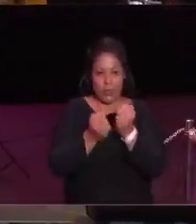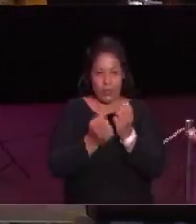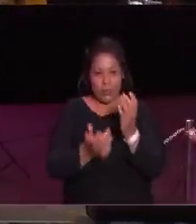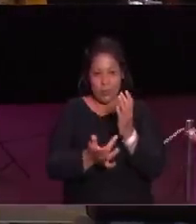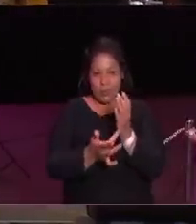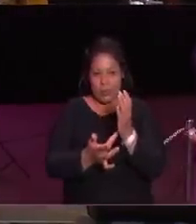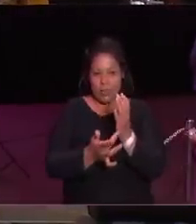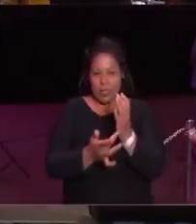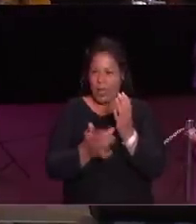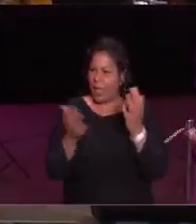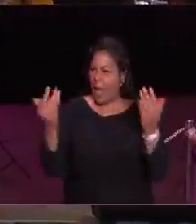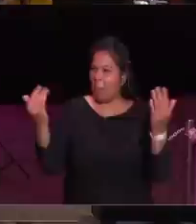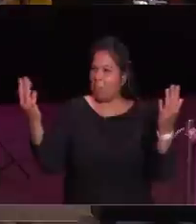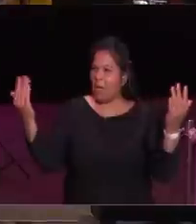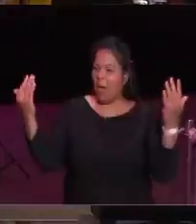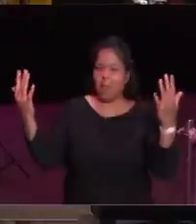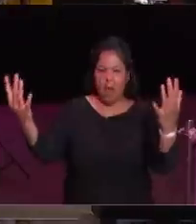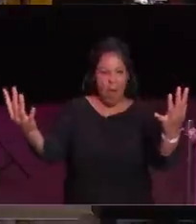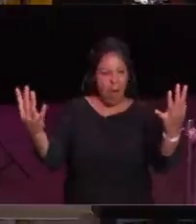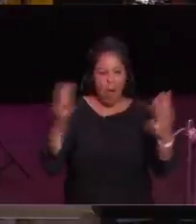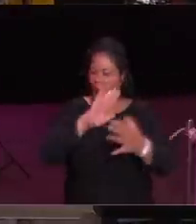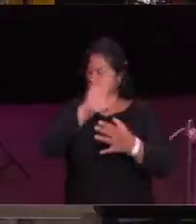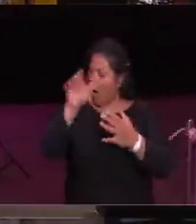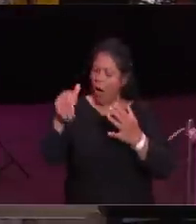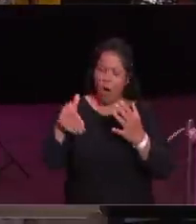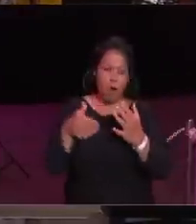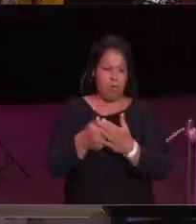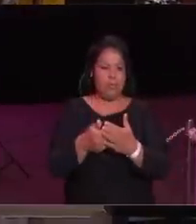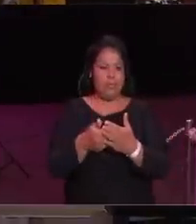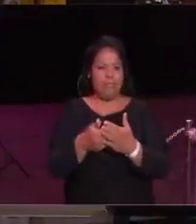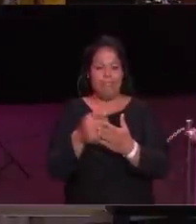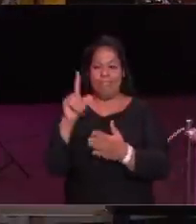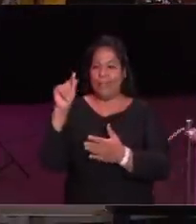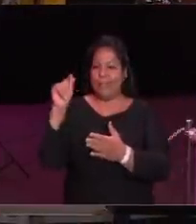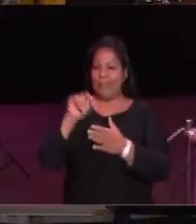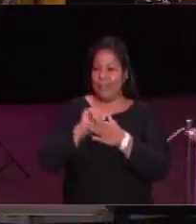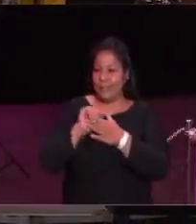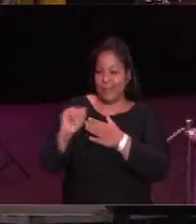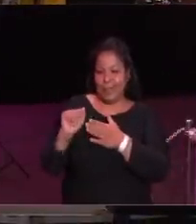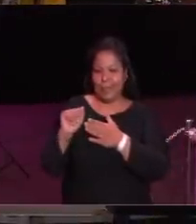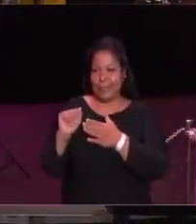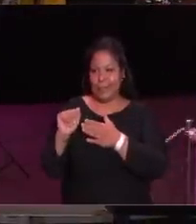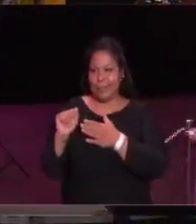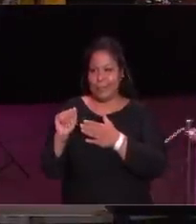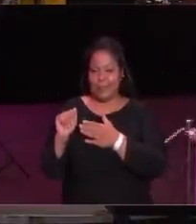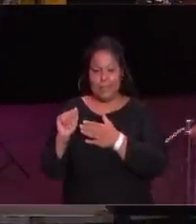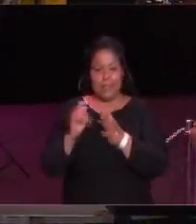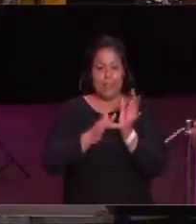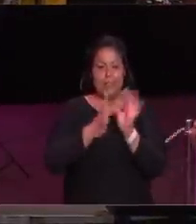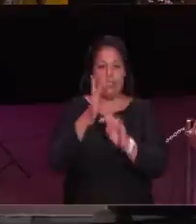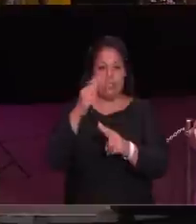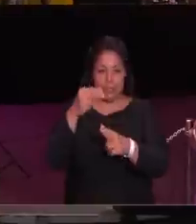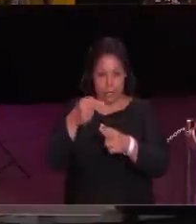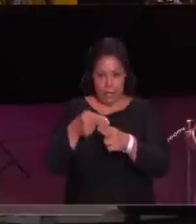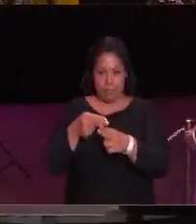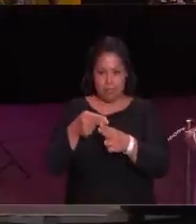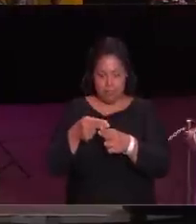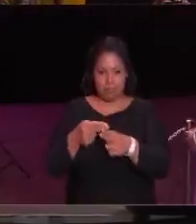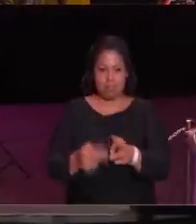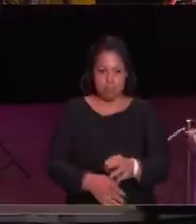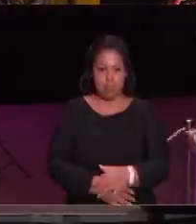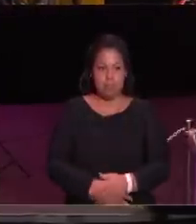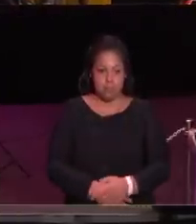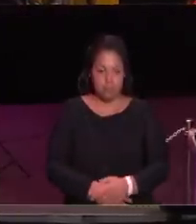con $20. Come. Pase, todos, pase con $20. In Jesus' name. In Jesus'